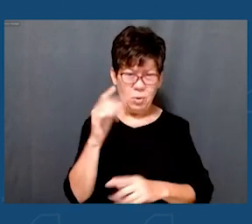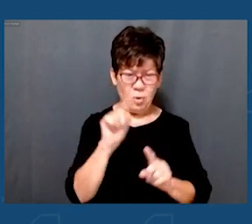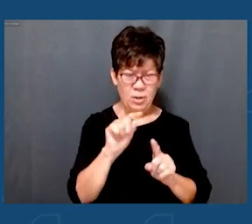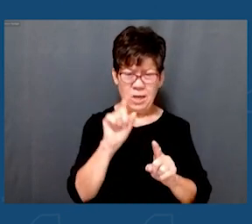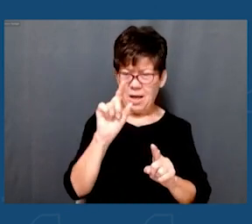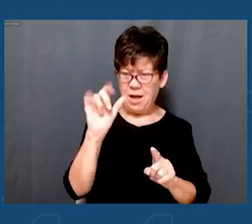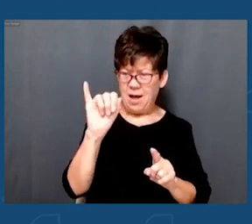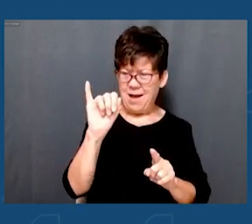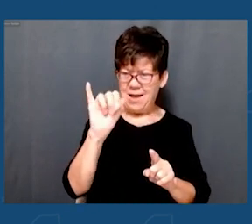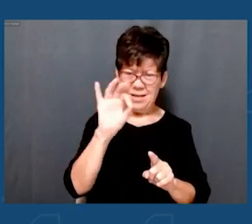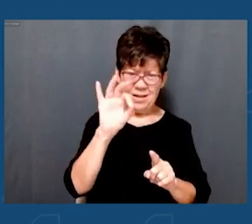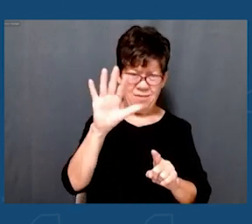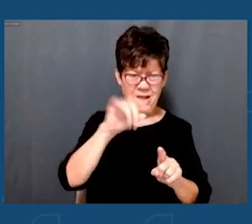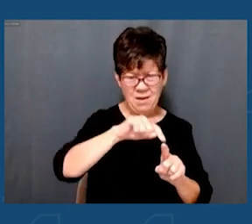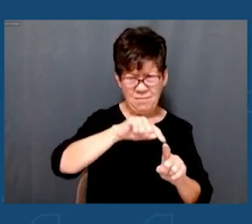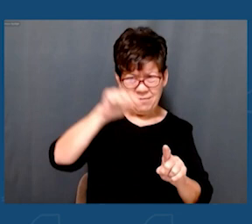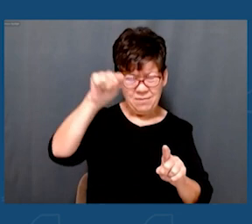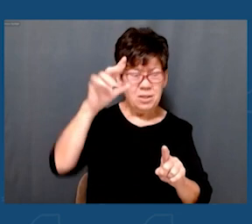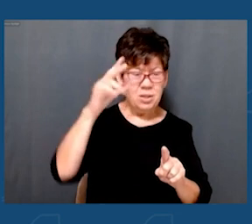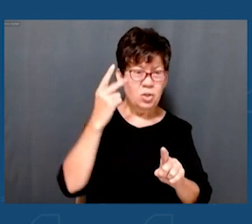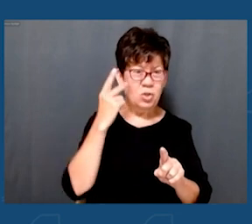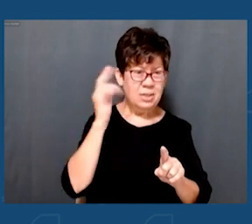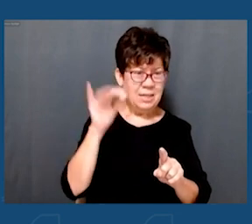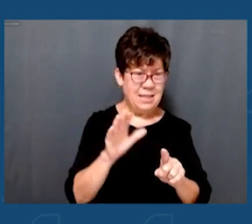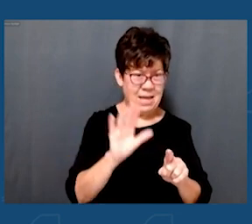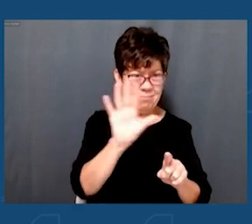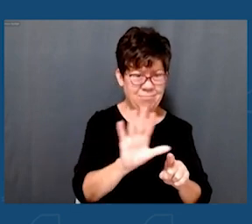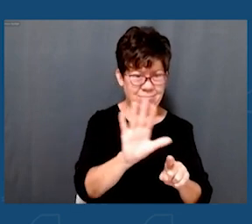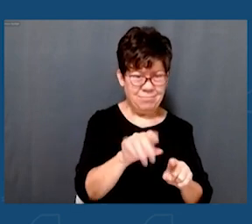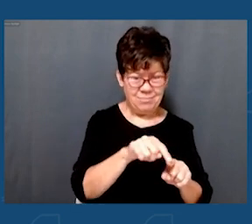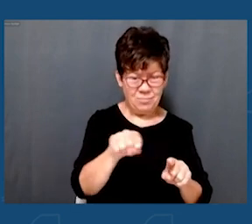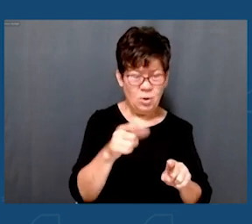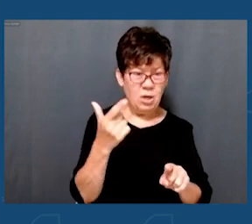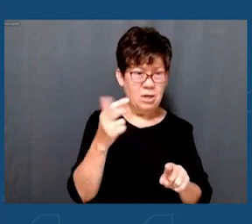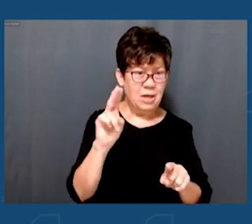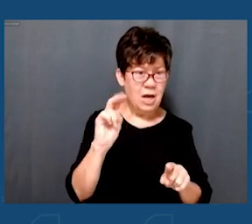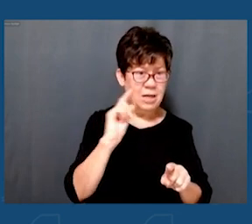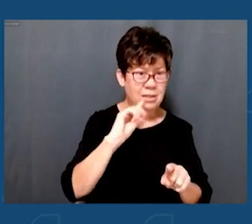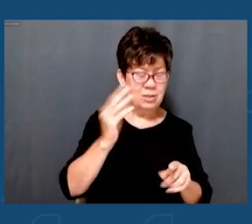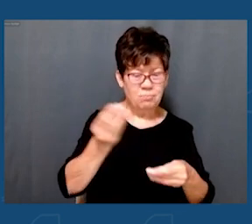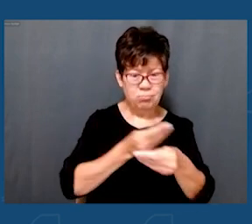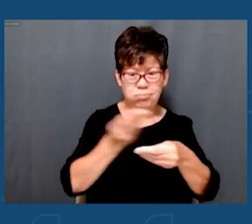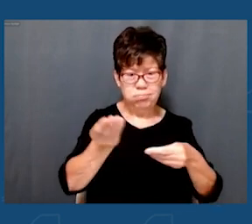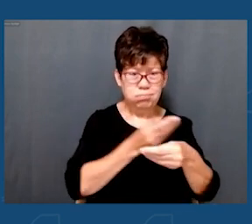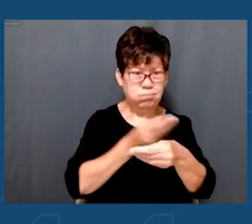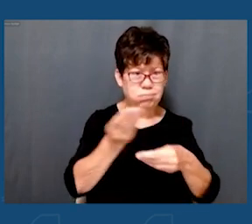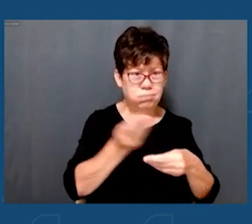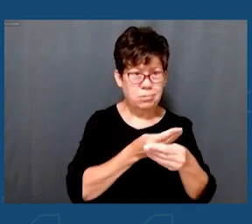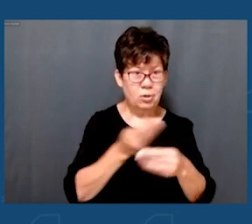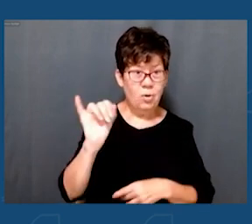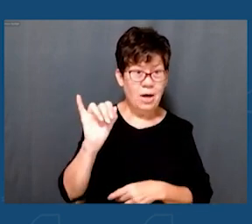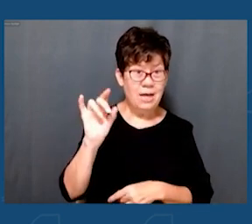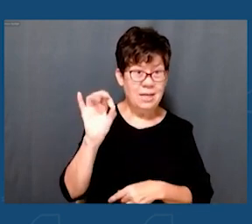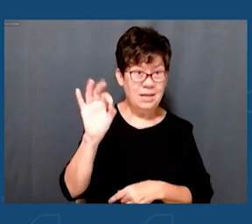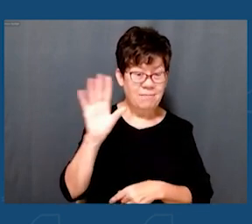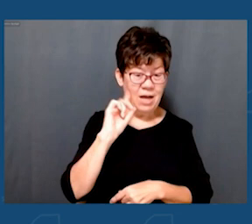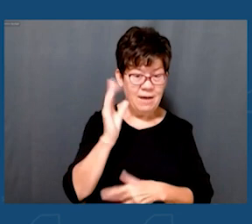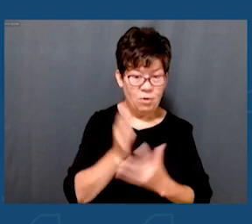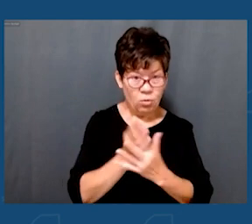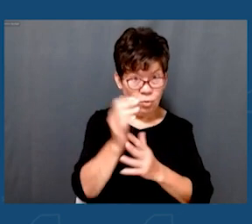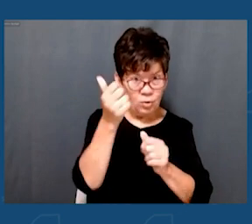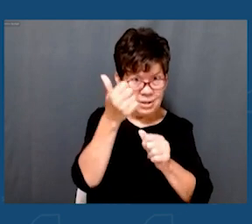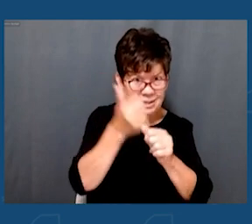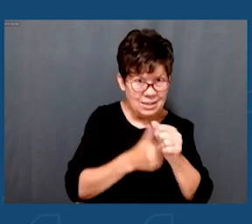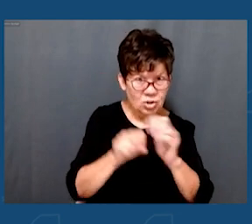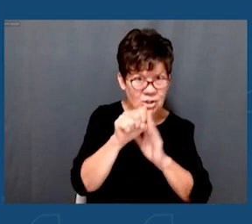corridor where so many of the illegal guns flow back and forth. And because I-95 cuts through each of these states, having them on board is